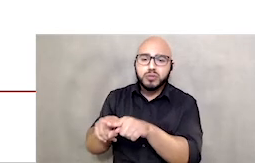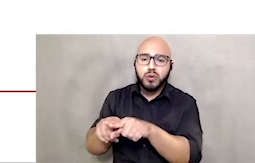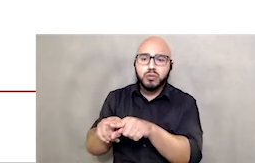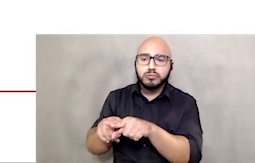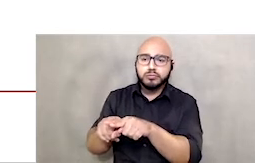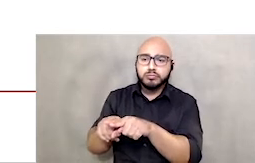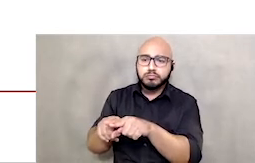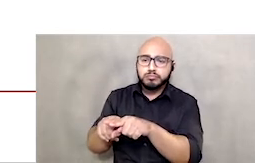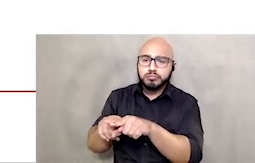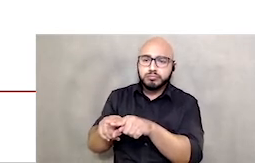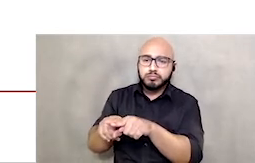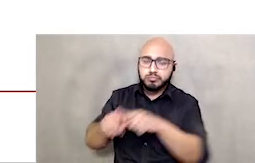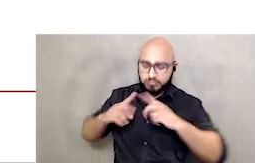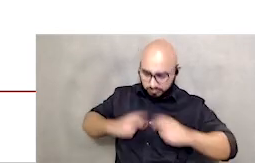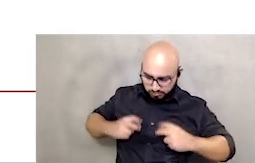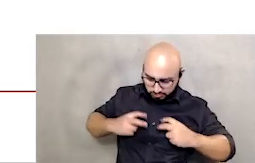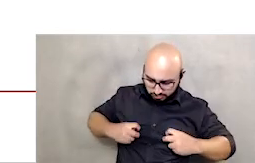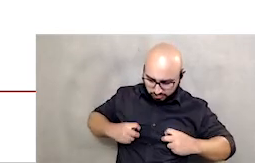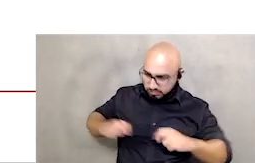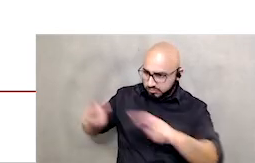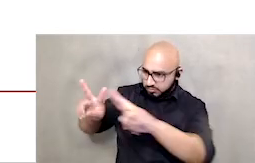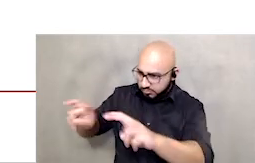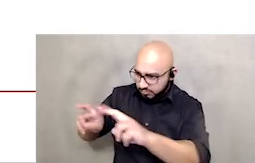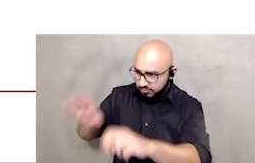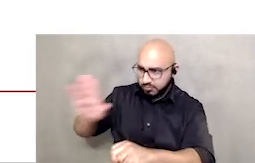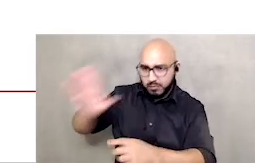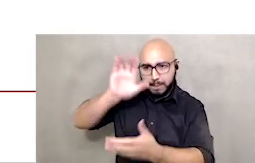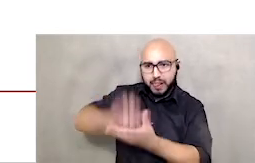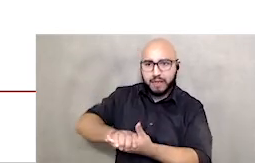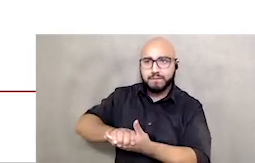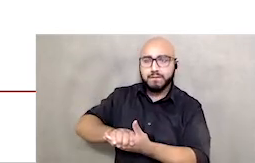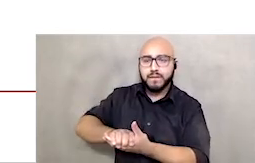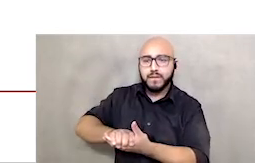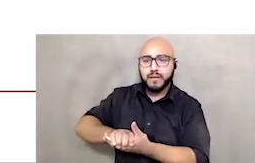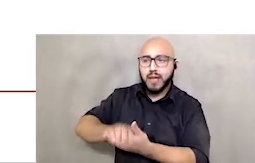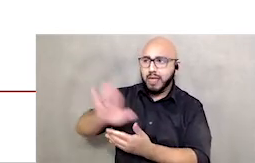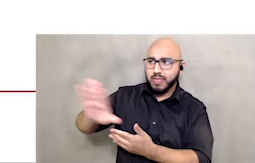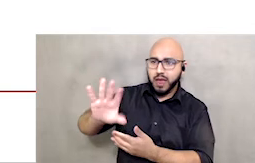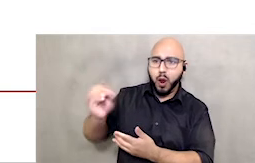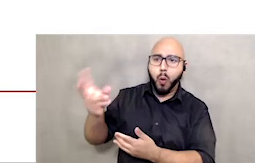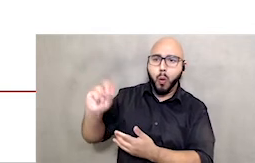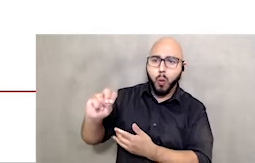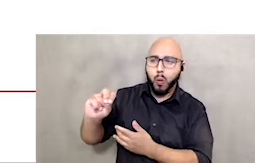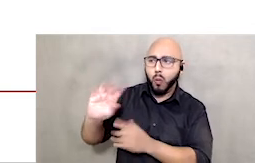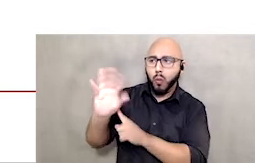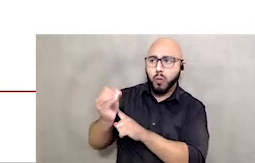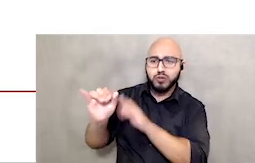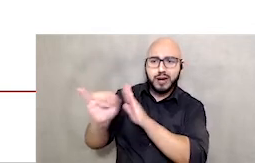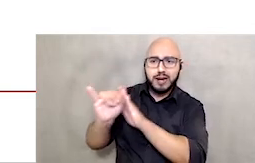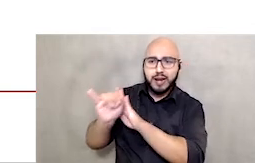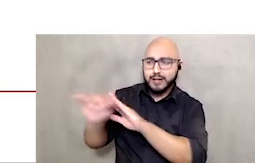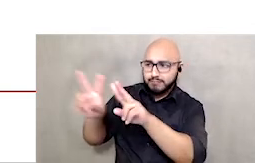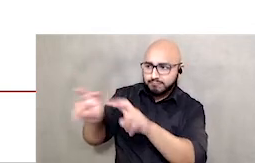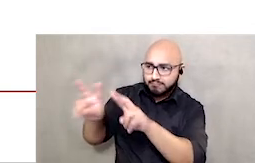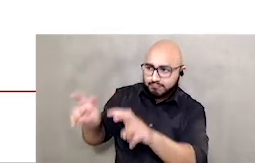examine his or her own beliefs and their own cultural identities to help bring about a